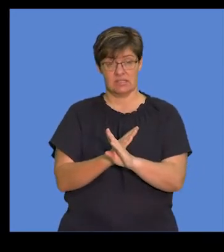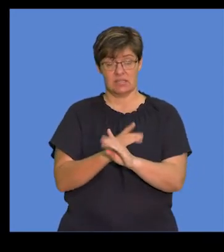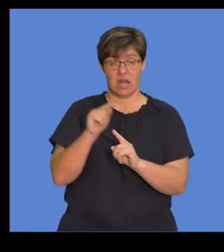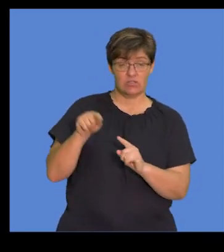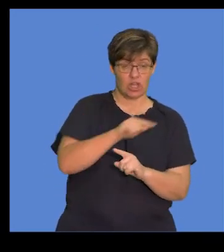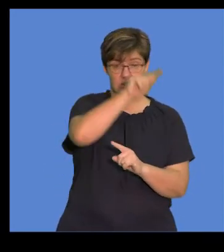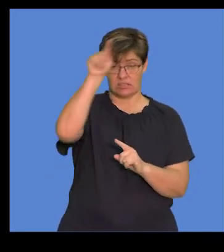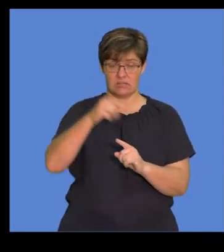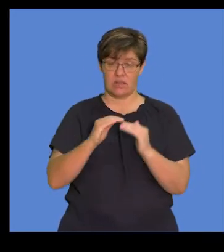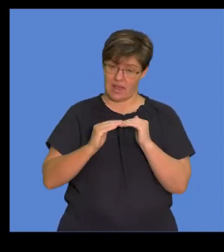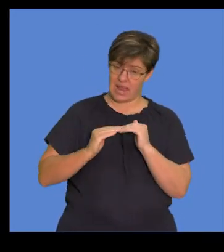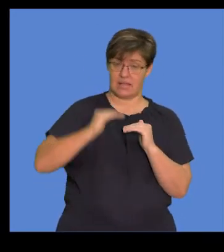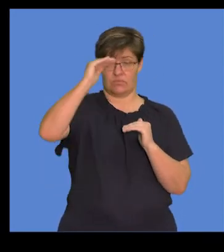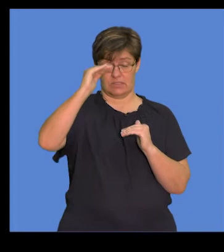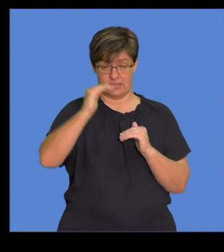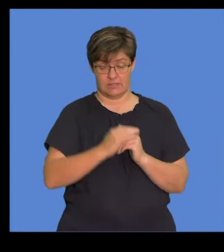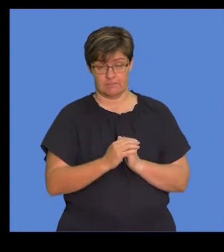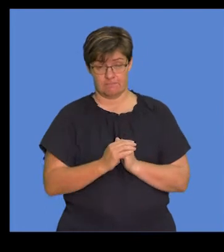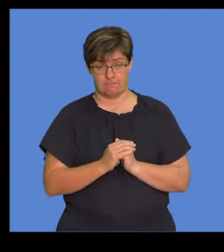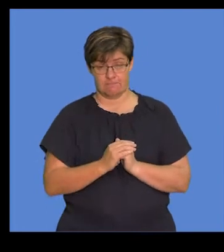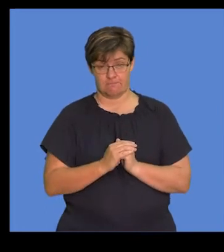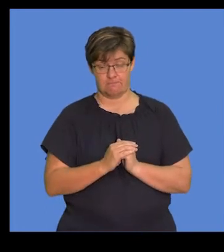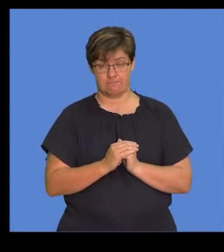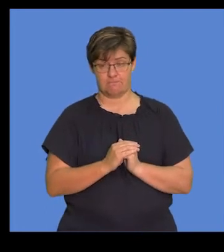in the circuit increases. Okay.